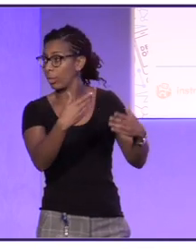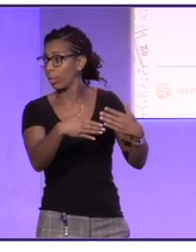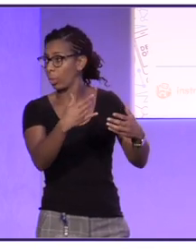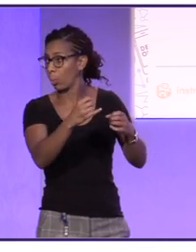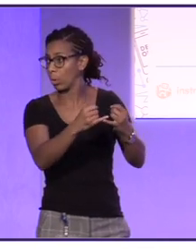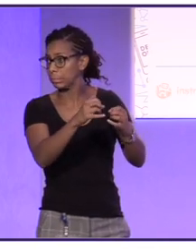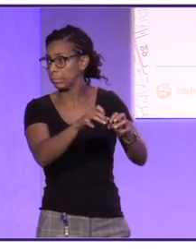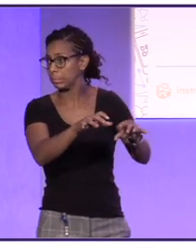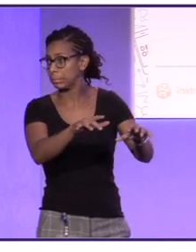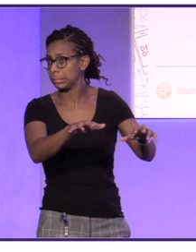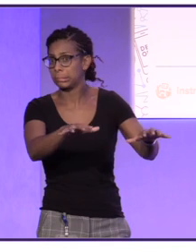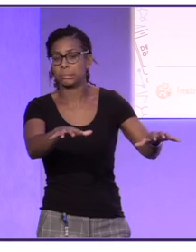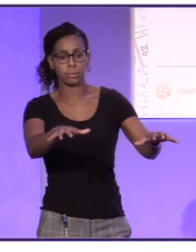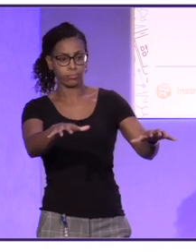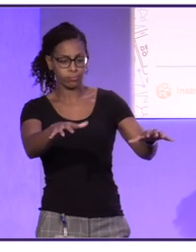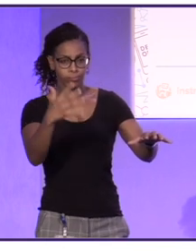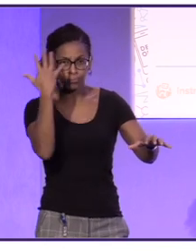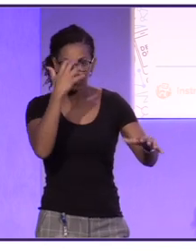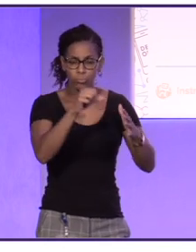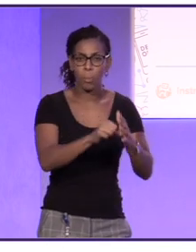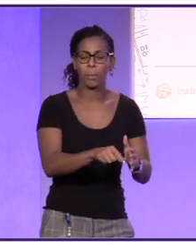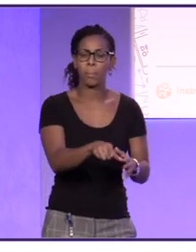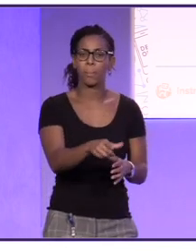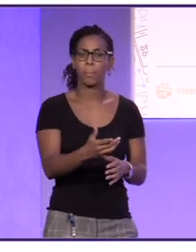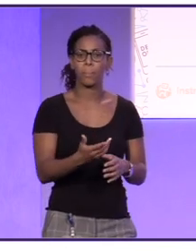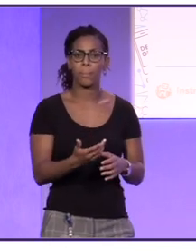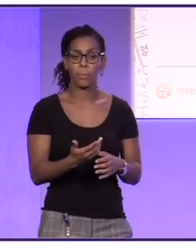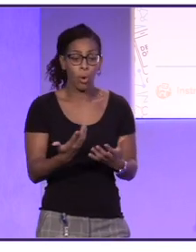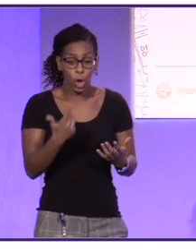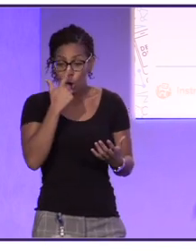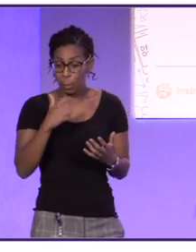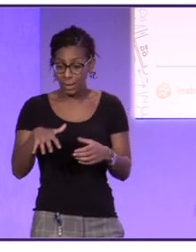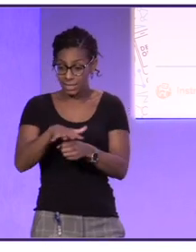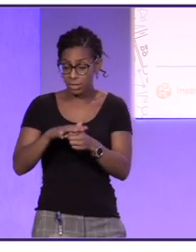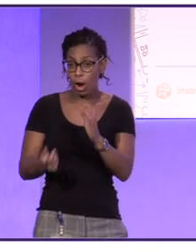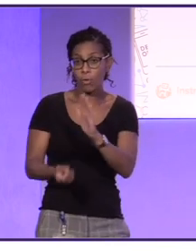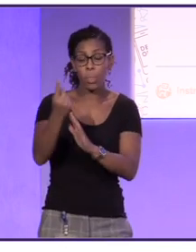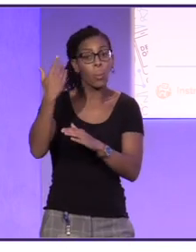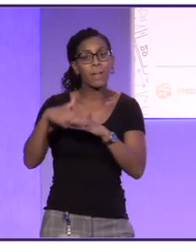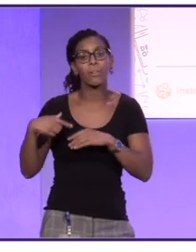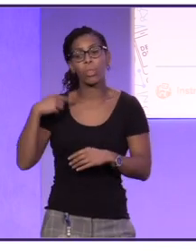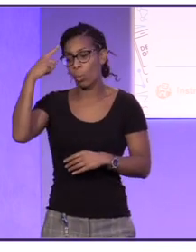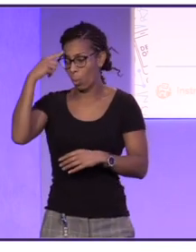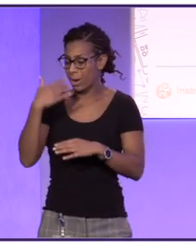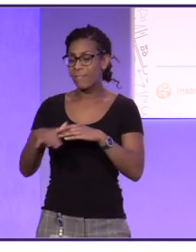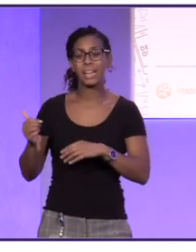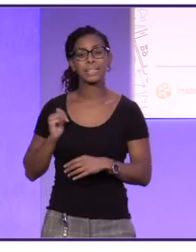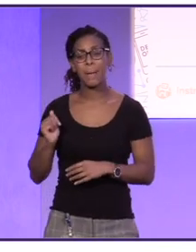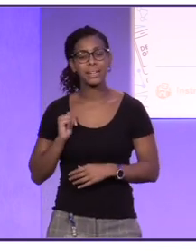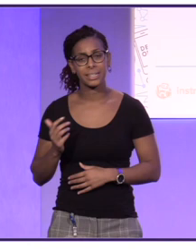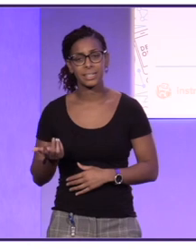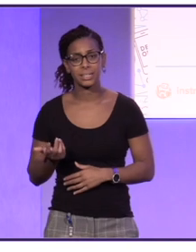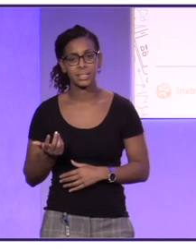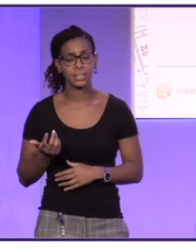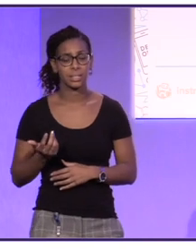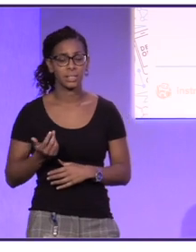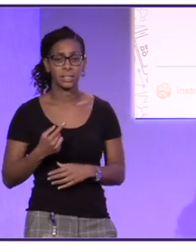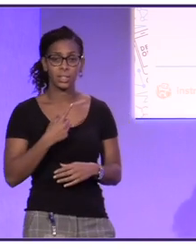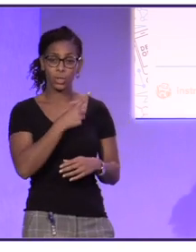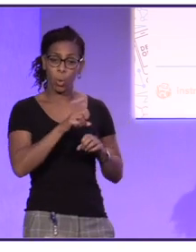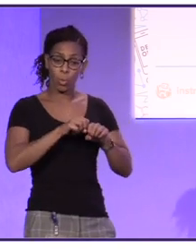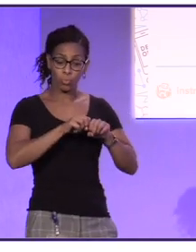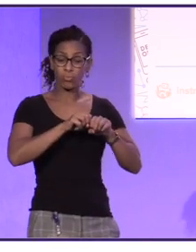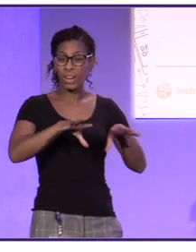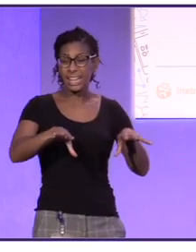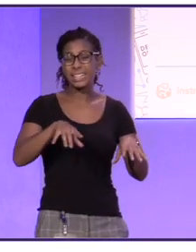just unforeseen circumstances or unforeseen scenarios that we haven't thought through. So releases are probably going to be the